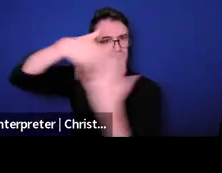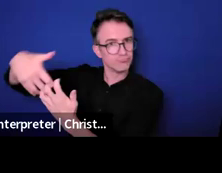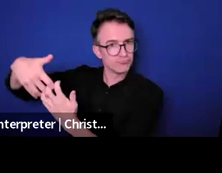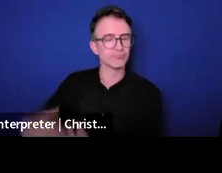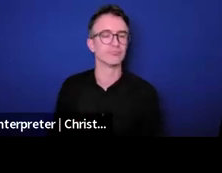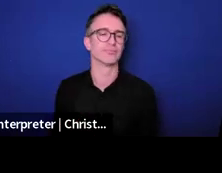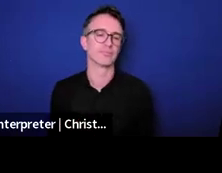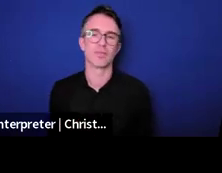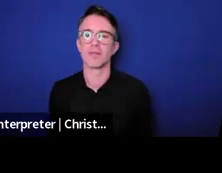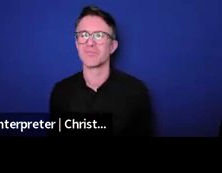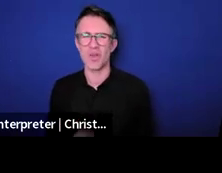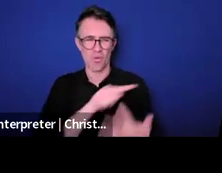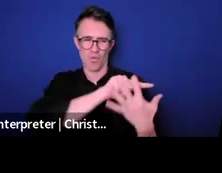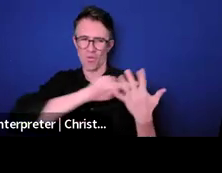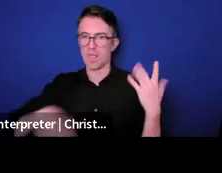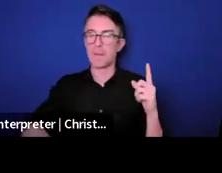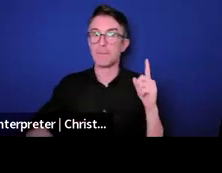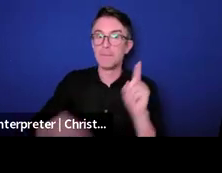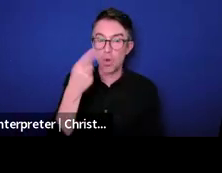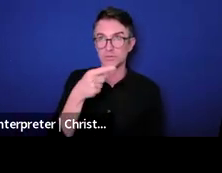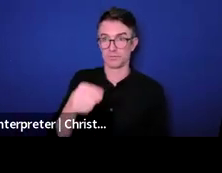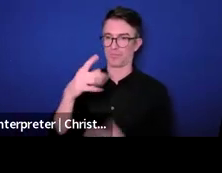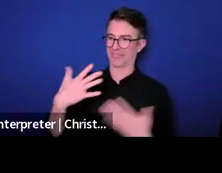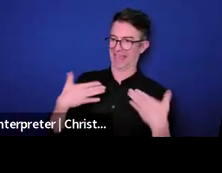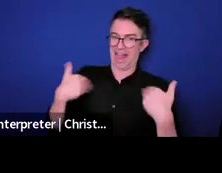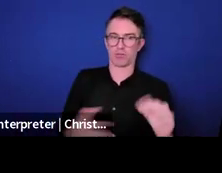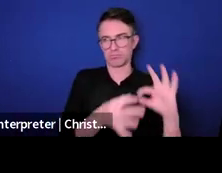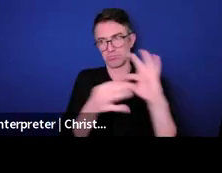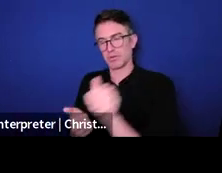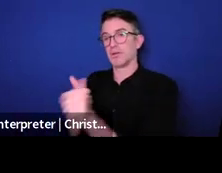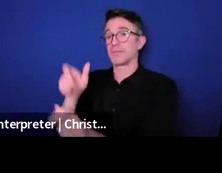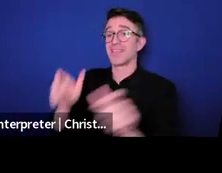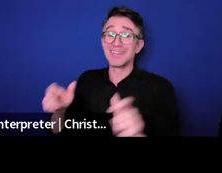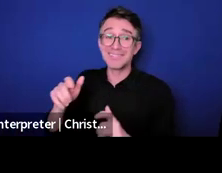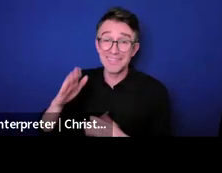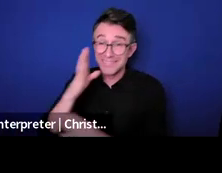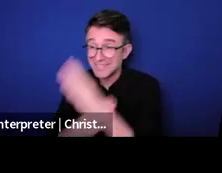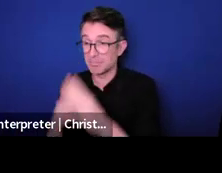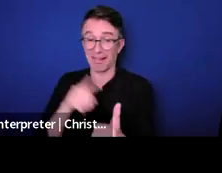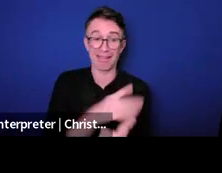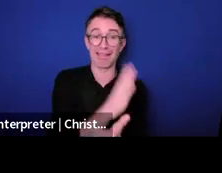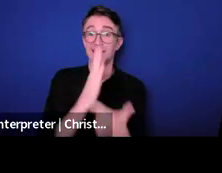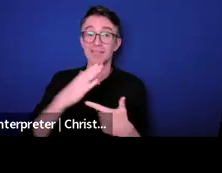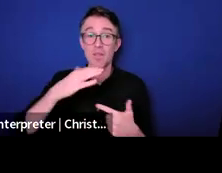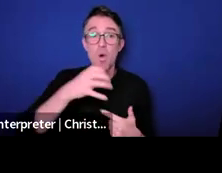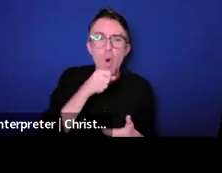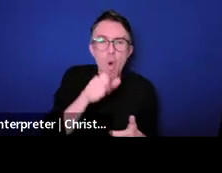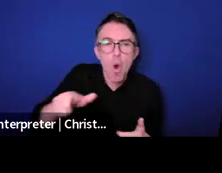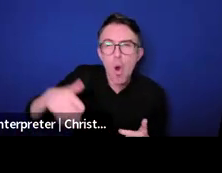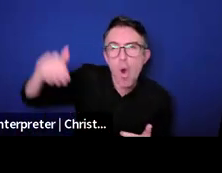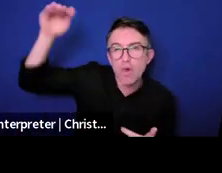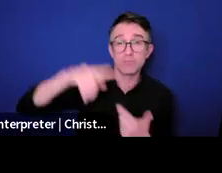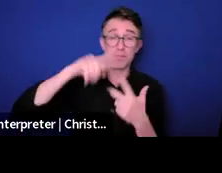children and their families as well. You see access to social norm support, for example, to support children's rights, to reduce